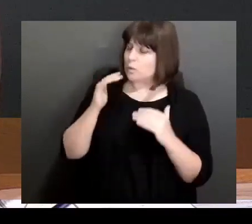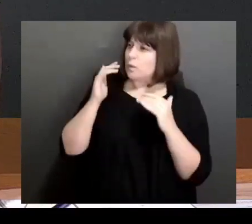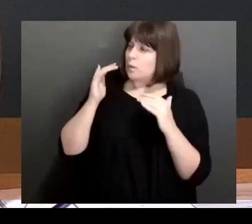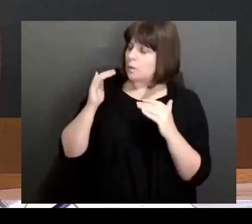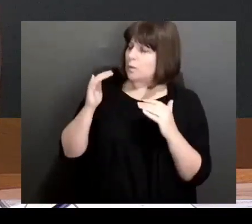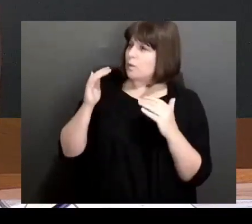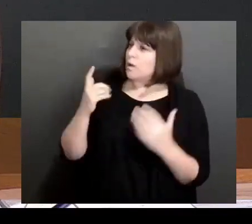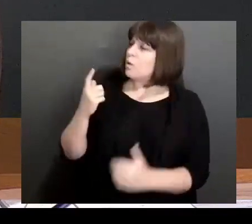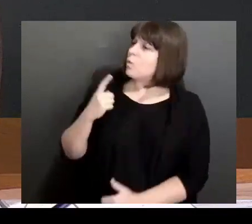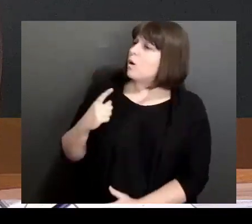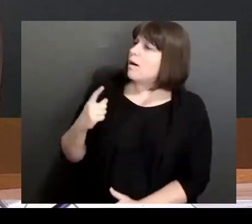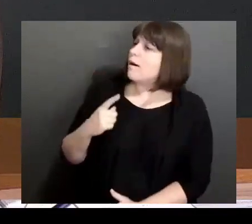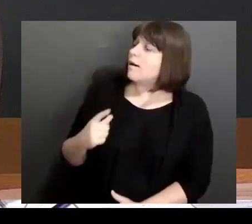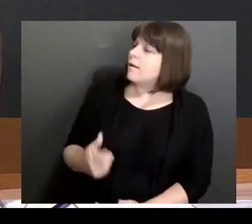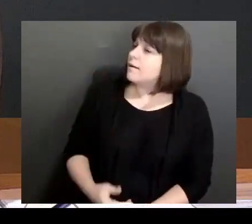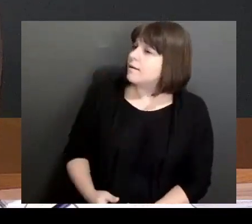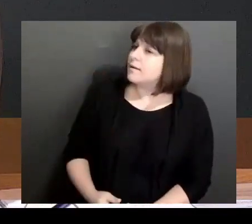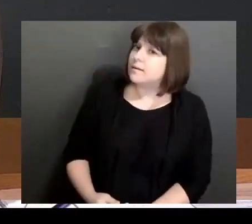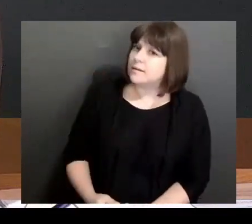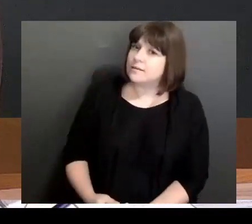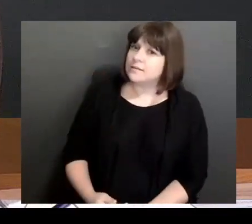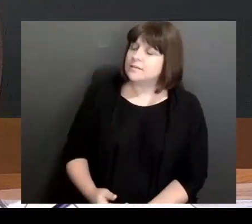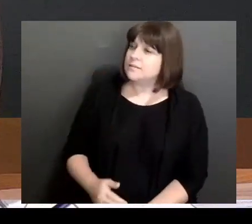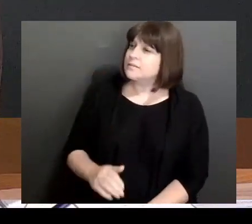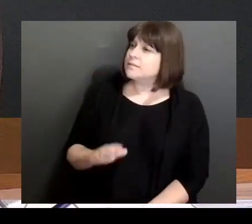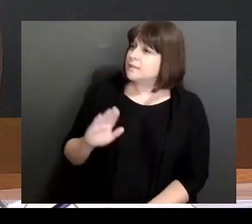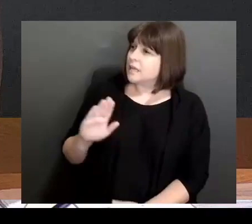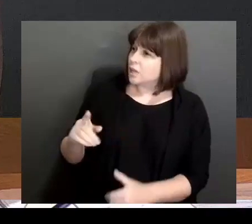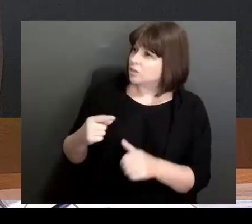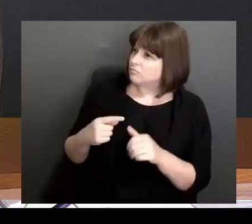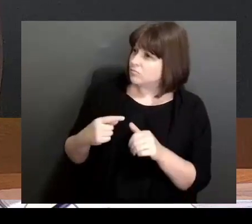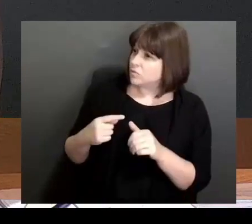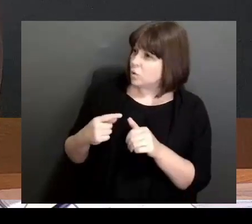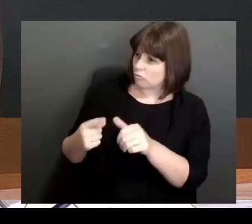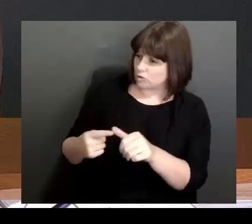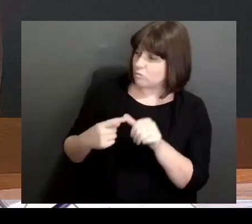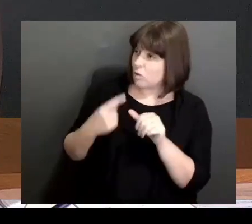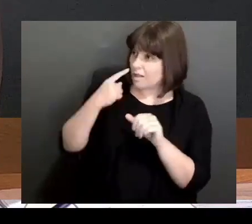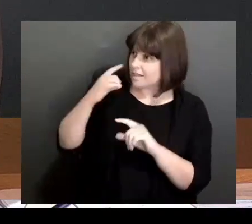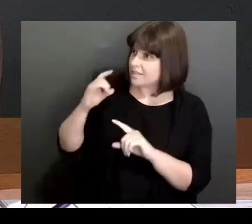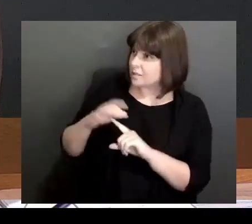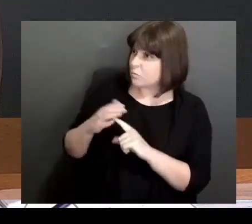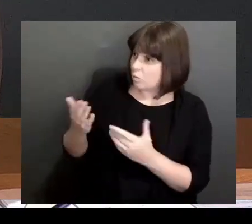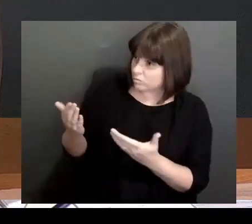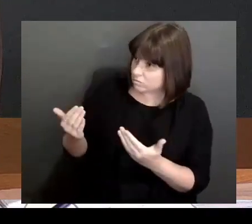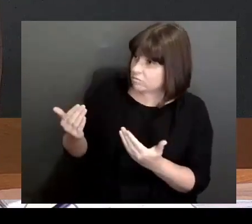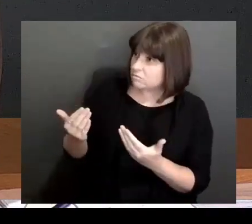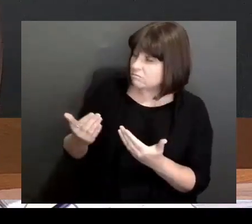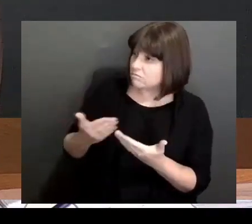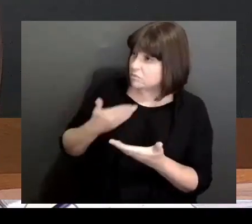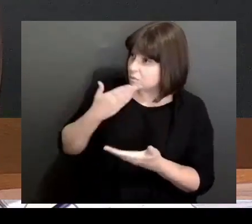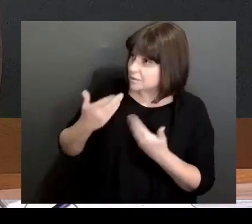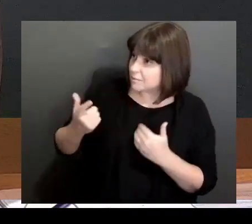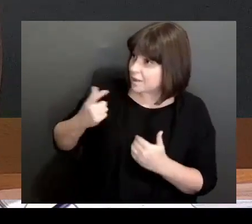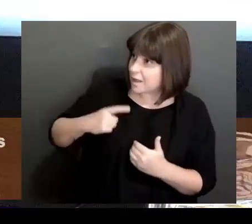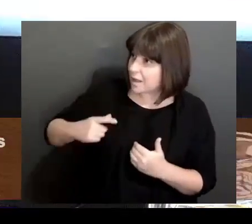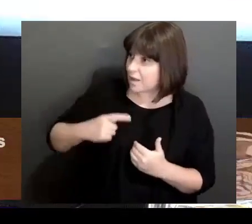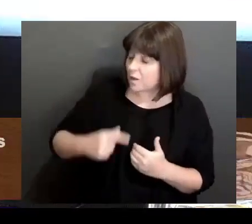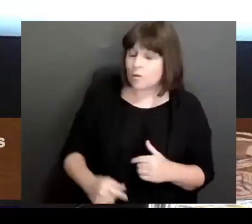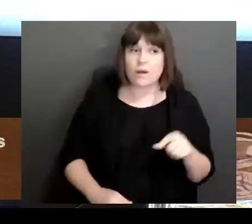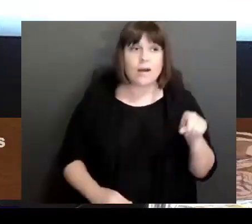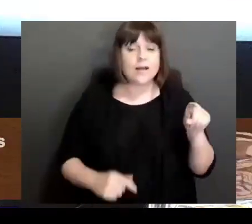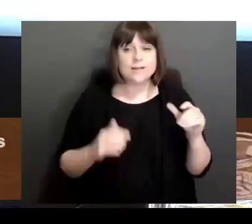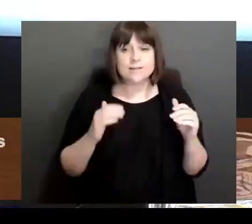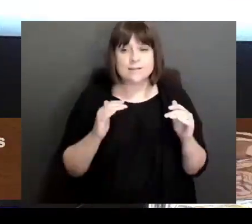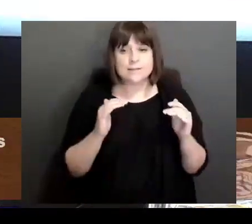also just in some of your responses? I think it'd be important to, you know, to hear from you on that. Commissioner, you're going to challenge me now, I